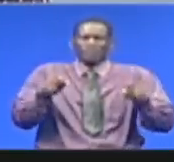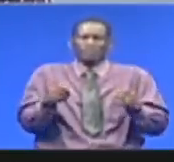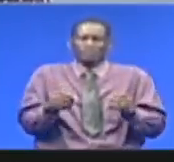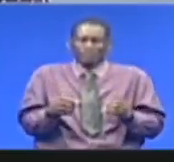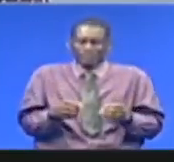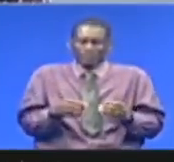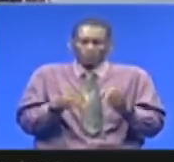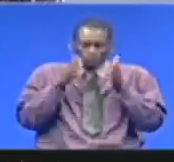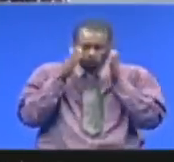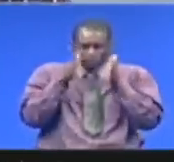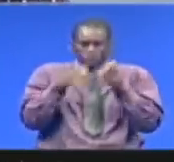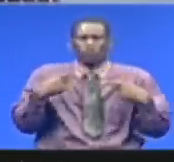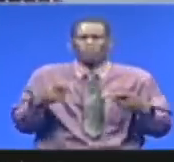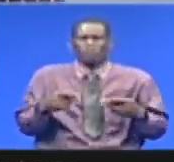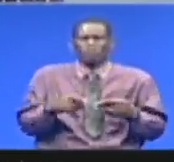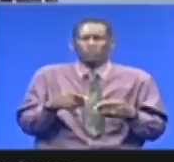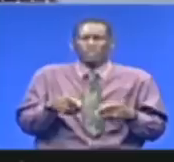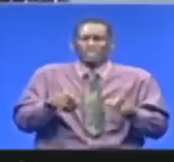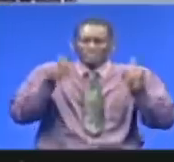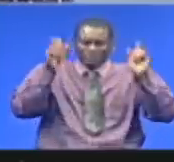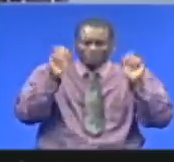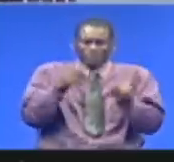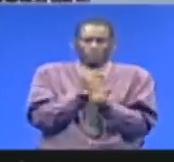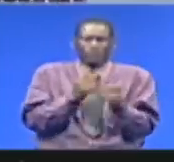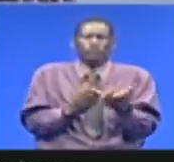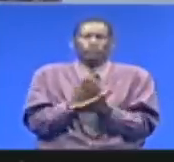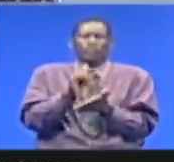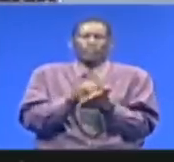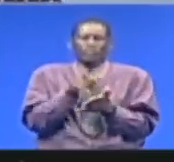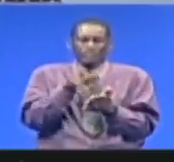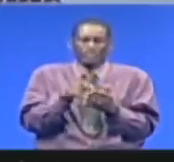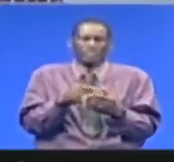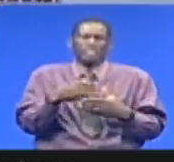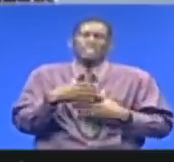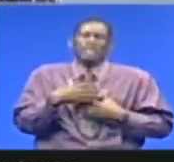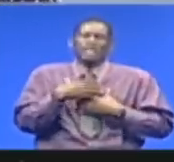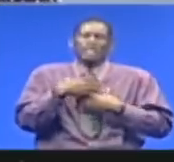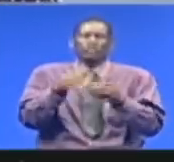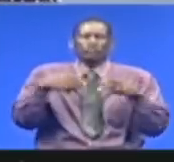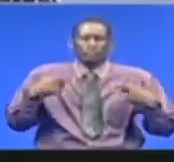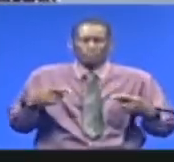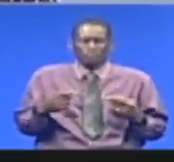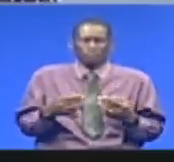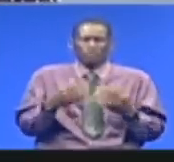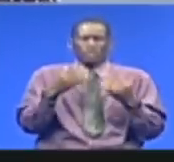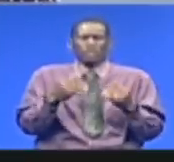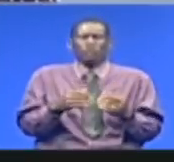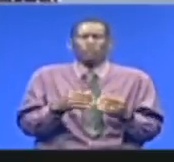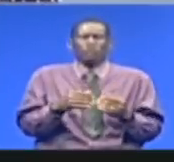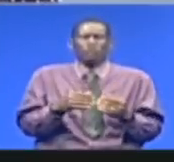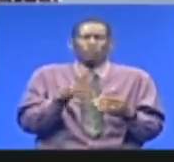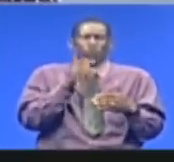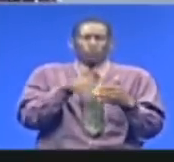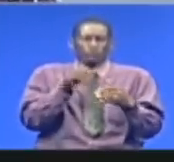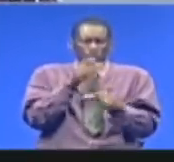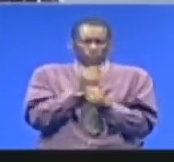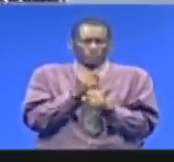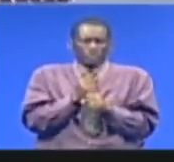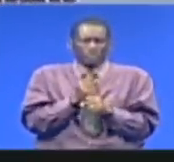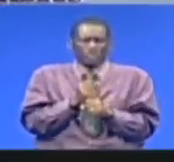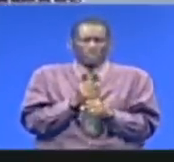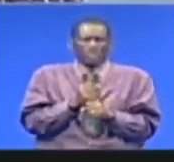people-centered. Do you reckon this is people? They must make sure that they are driven by the interests of the people. So maybe possibly what we would have done, and I agree possibly with